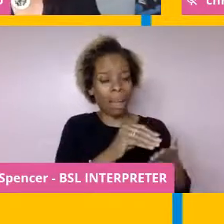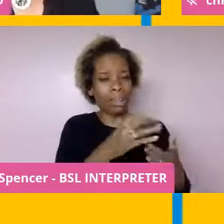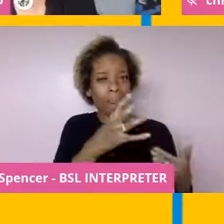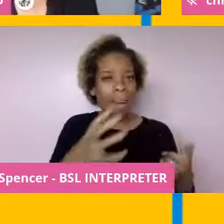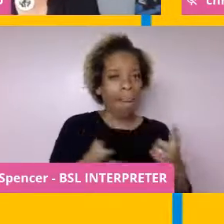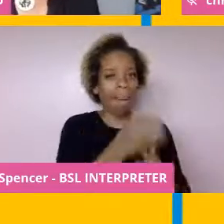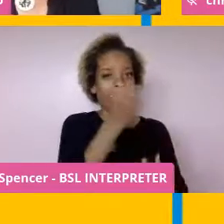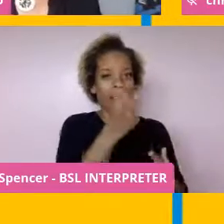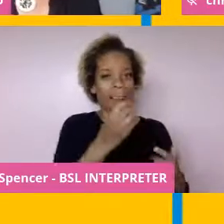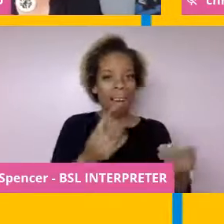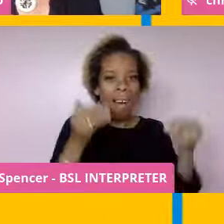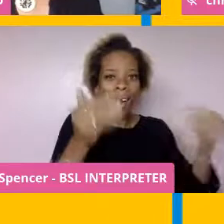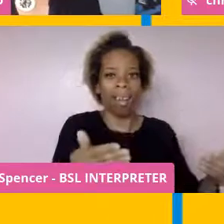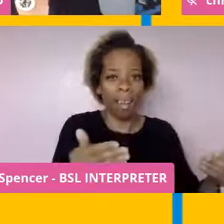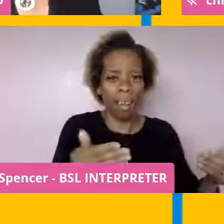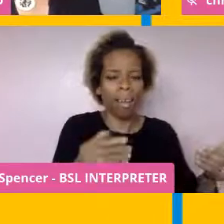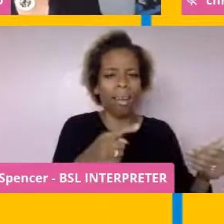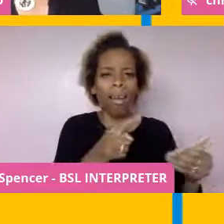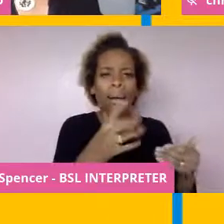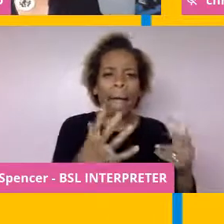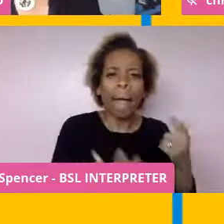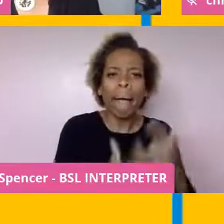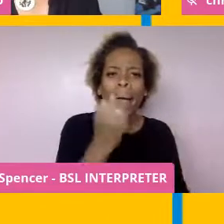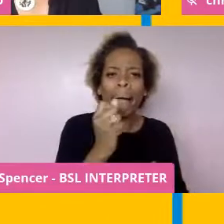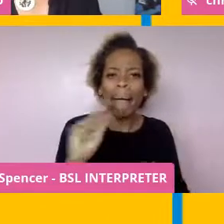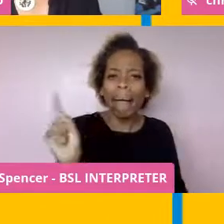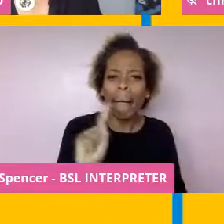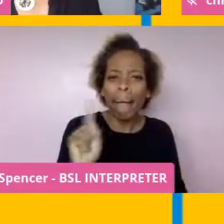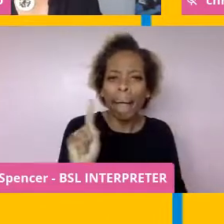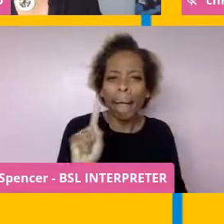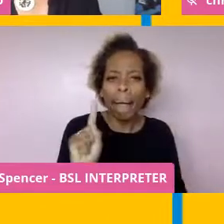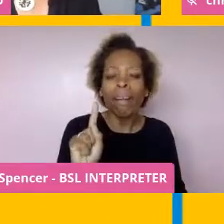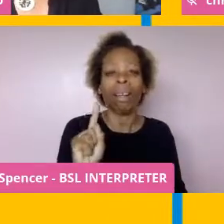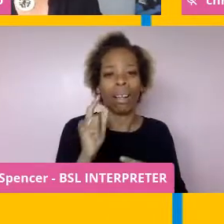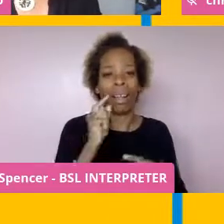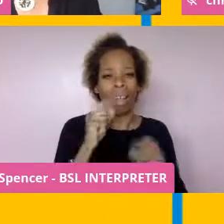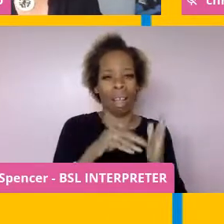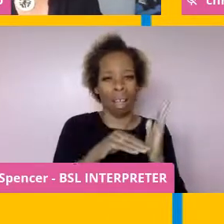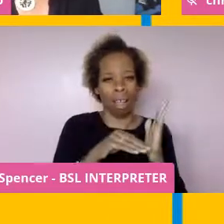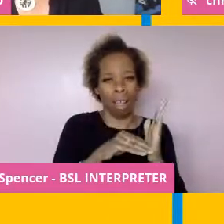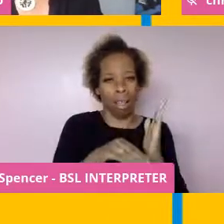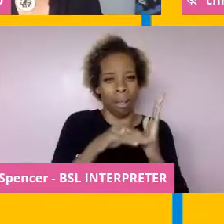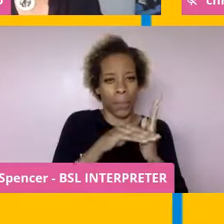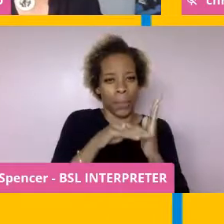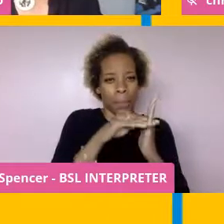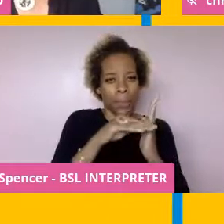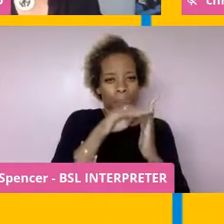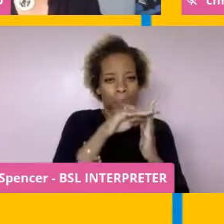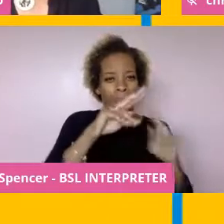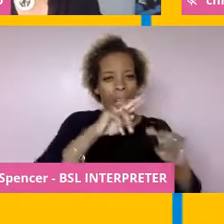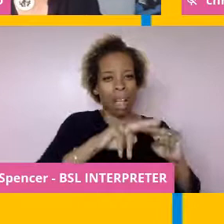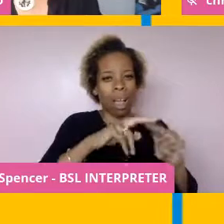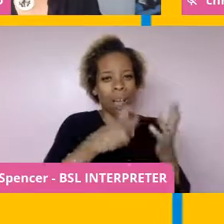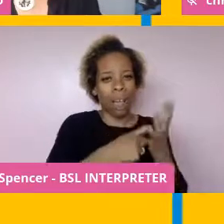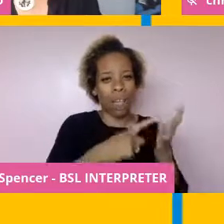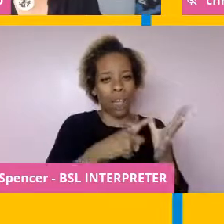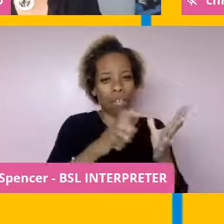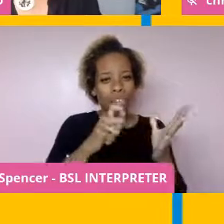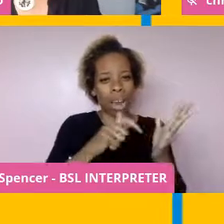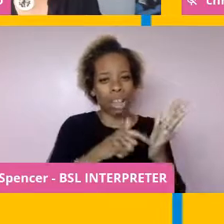What we've won, though, has been fractionalisation. And I think that this is something